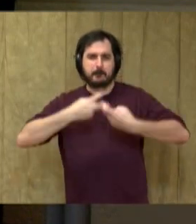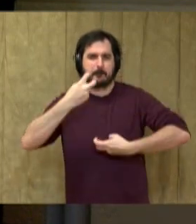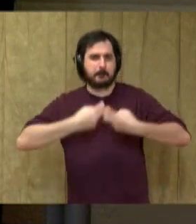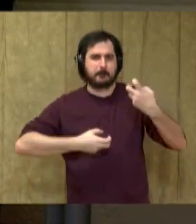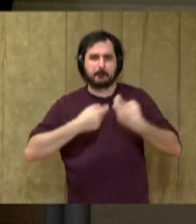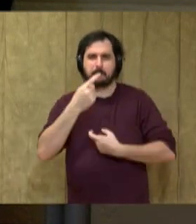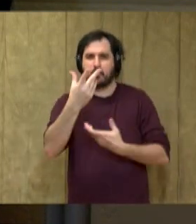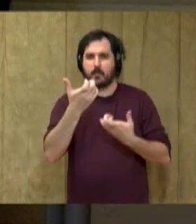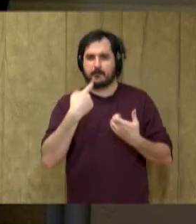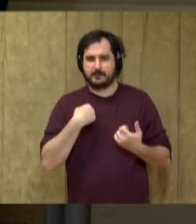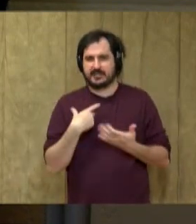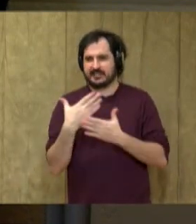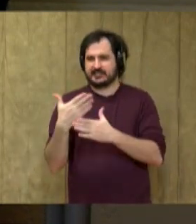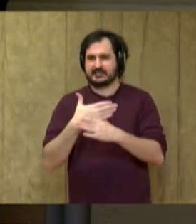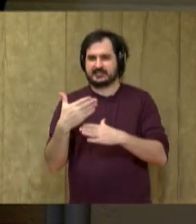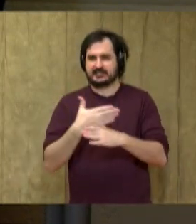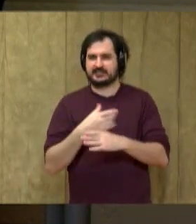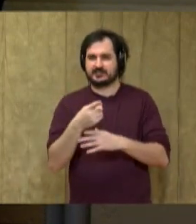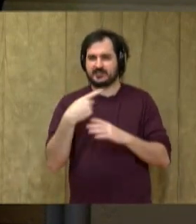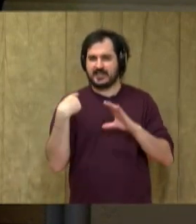share, email it to me,